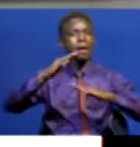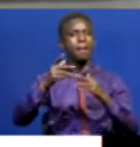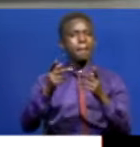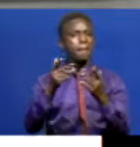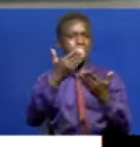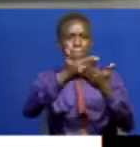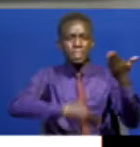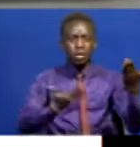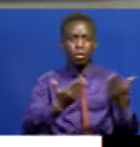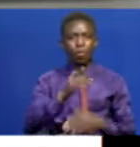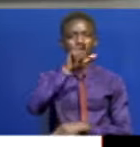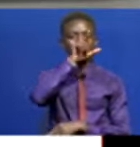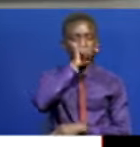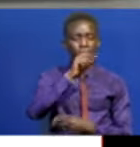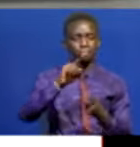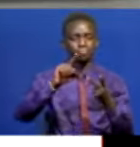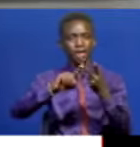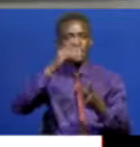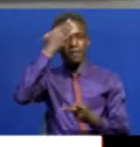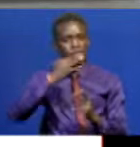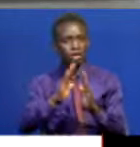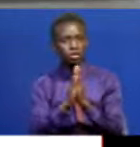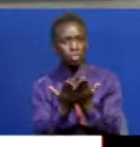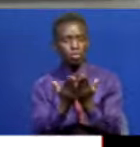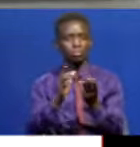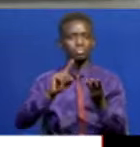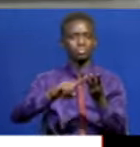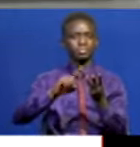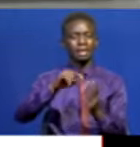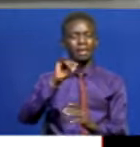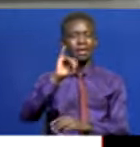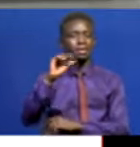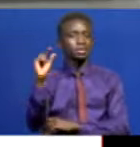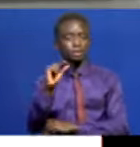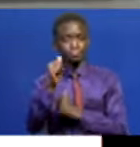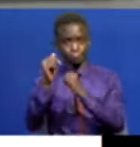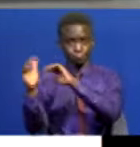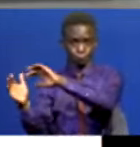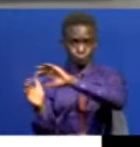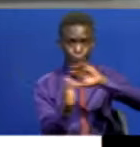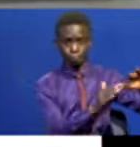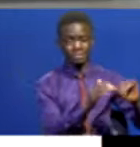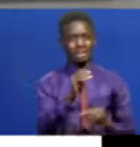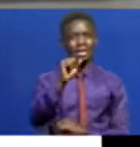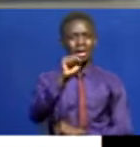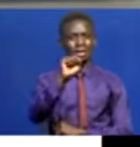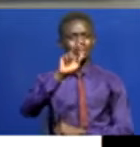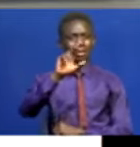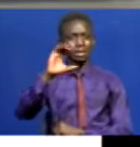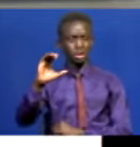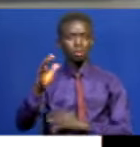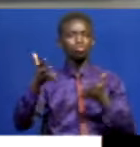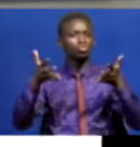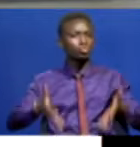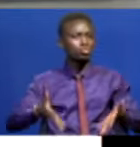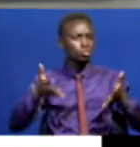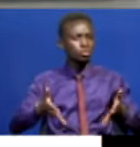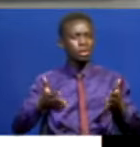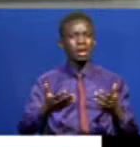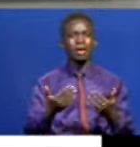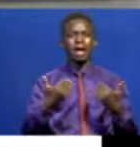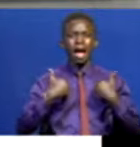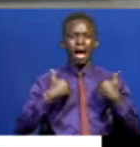on Twitter, Facebook, and also Instagram. Now, Salaries and Remuneration Commission has today come under